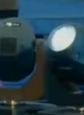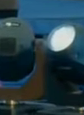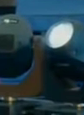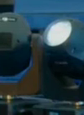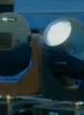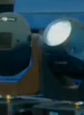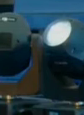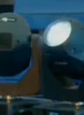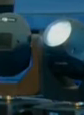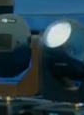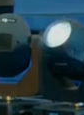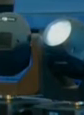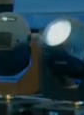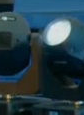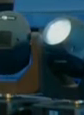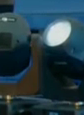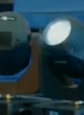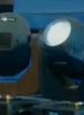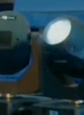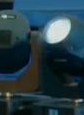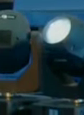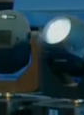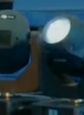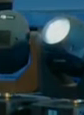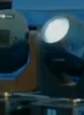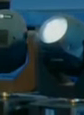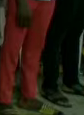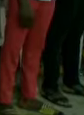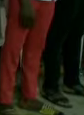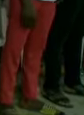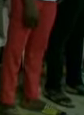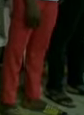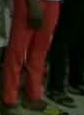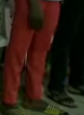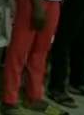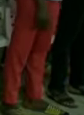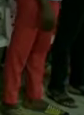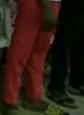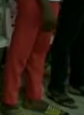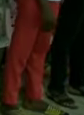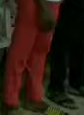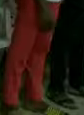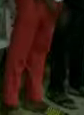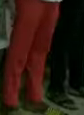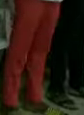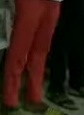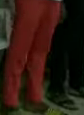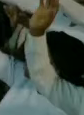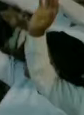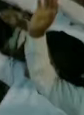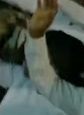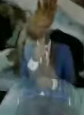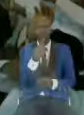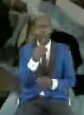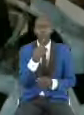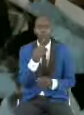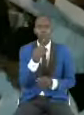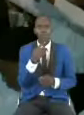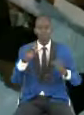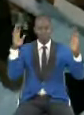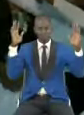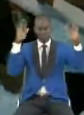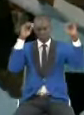This hour, that's your hour. Where are you? Father,